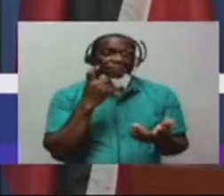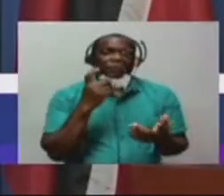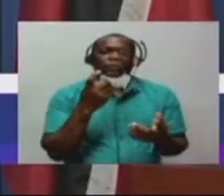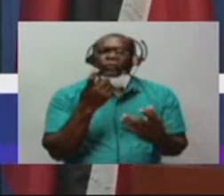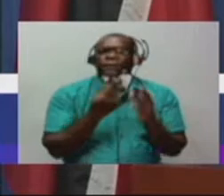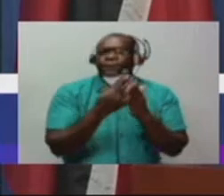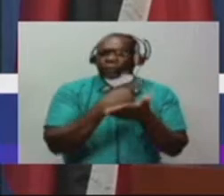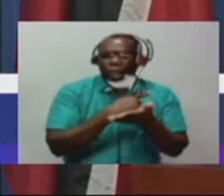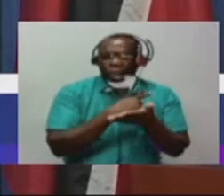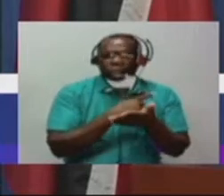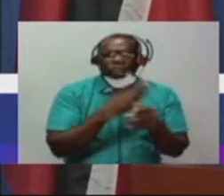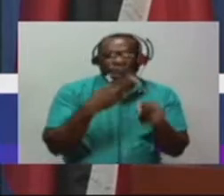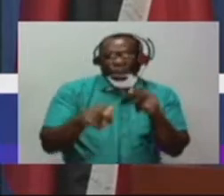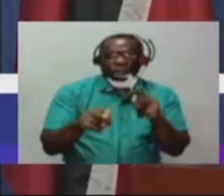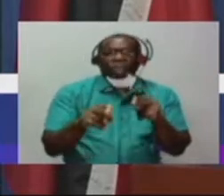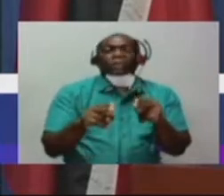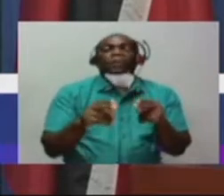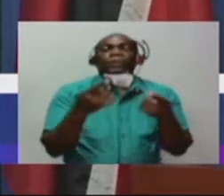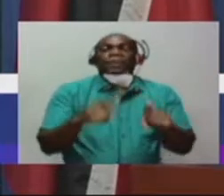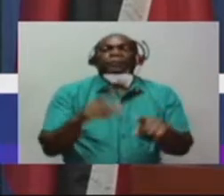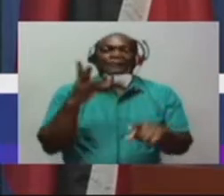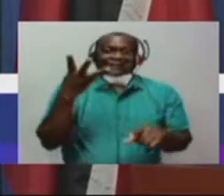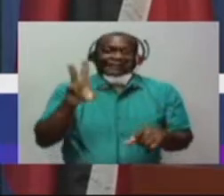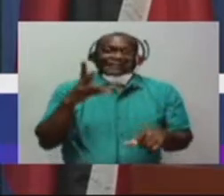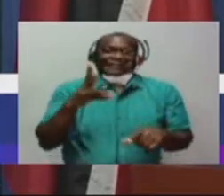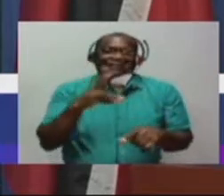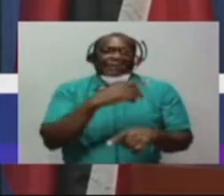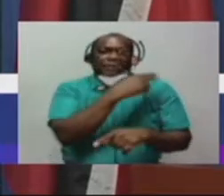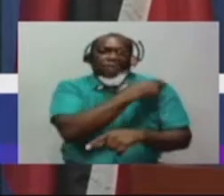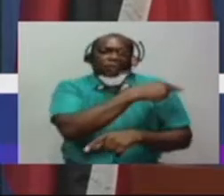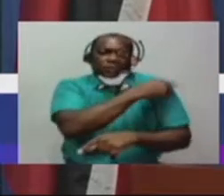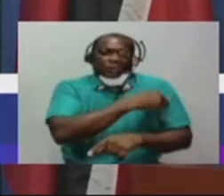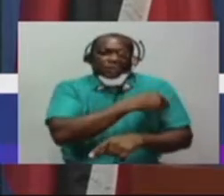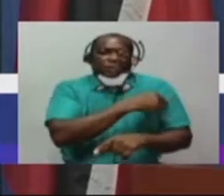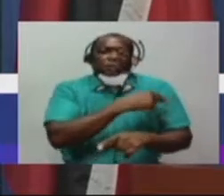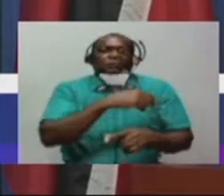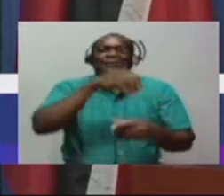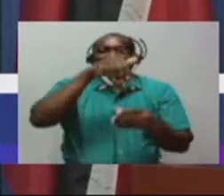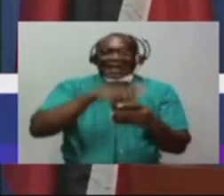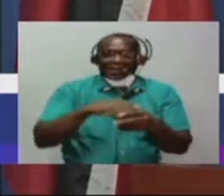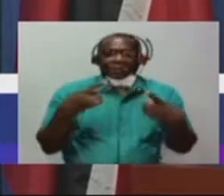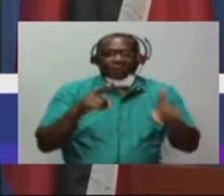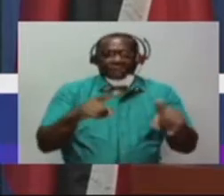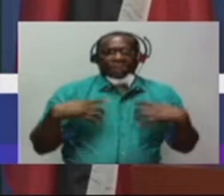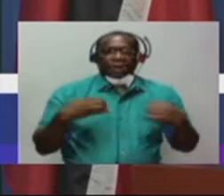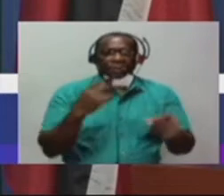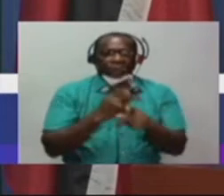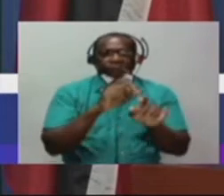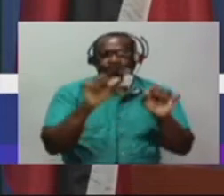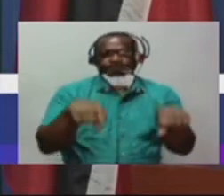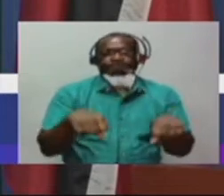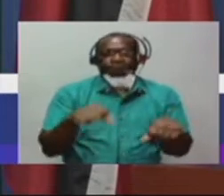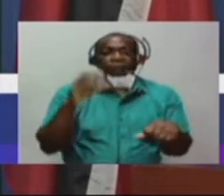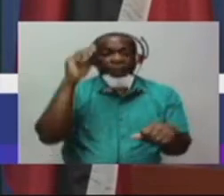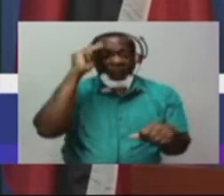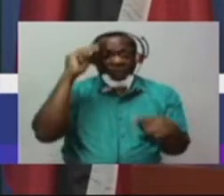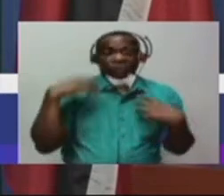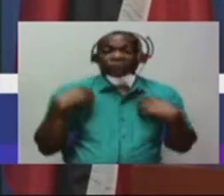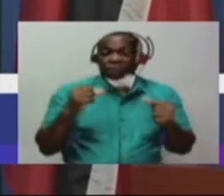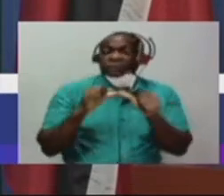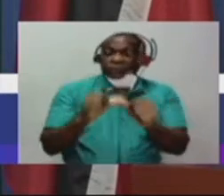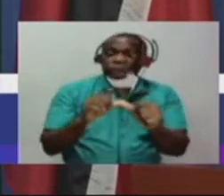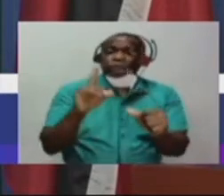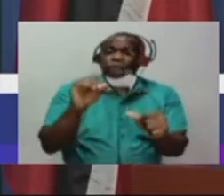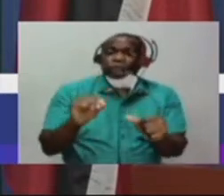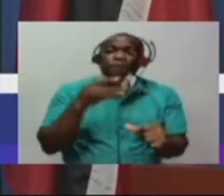16 facilities or institutions in our parallel healthcare system. The Ministry of Health continues to do all in our part to save